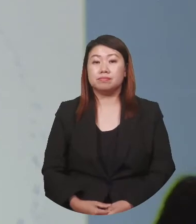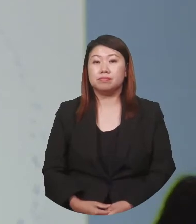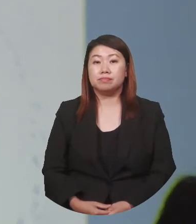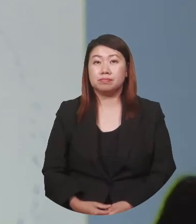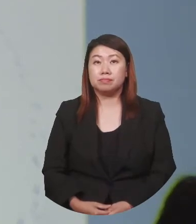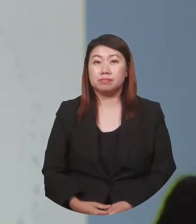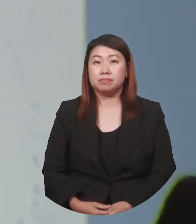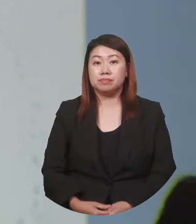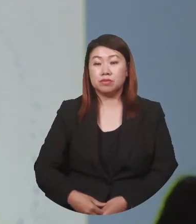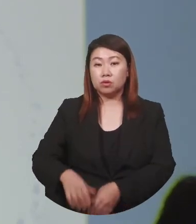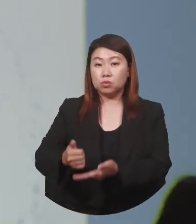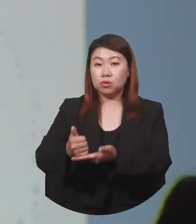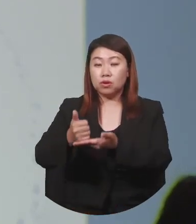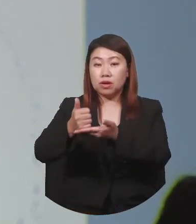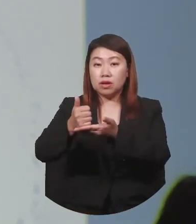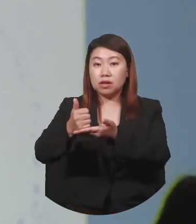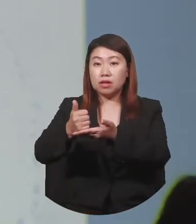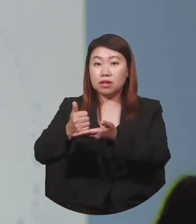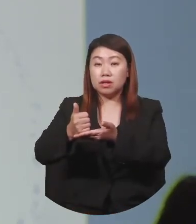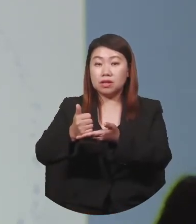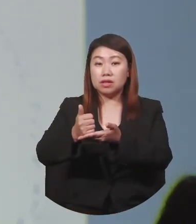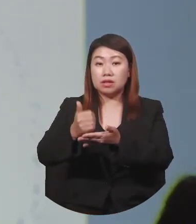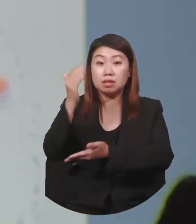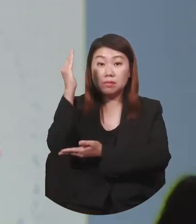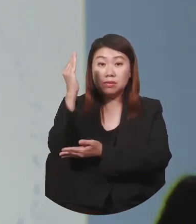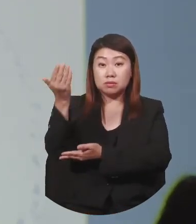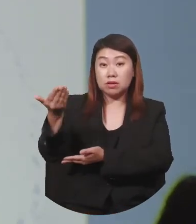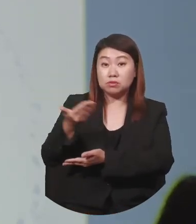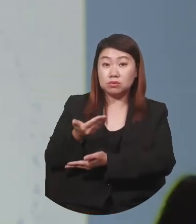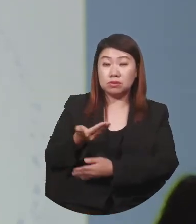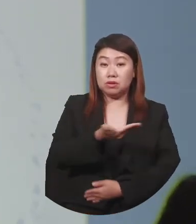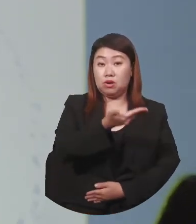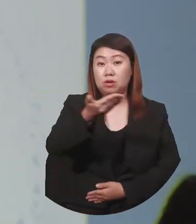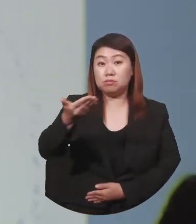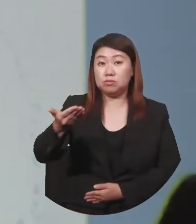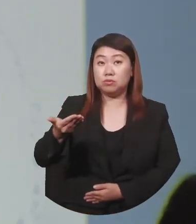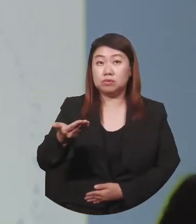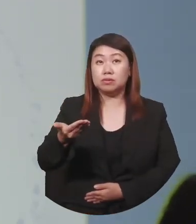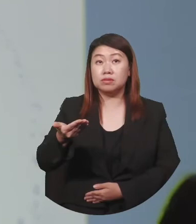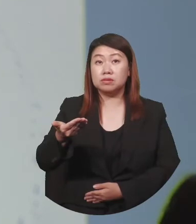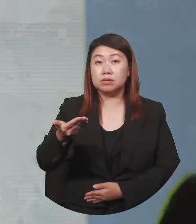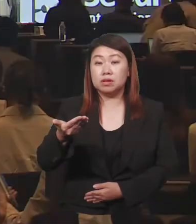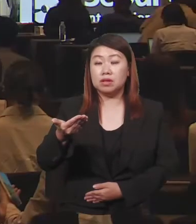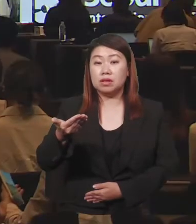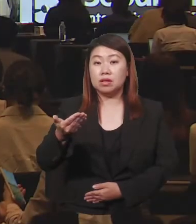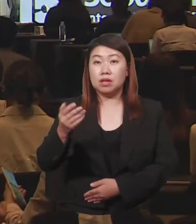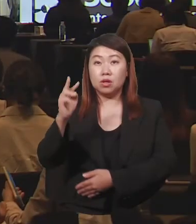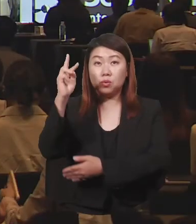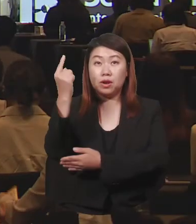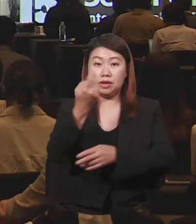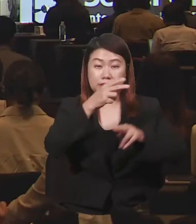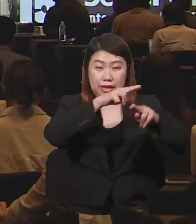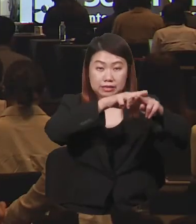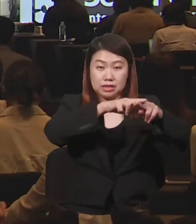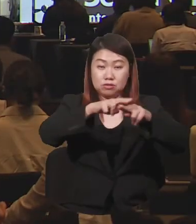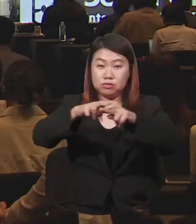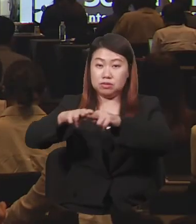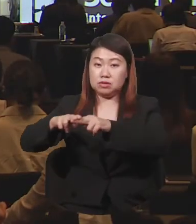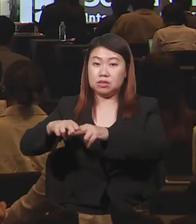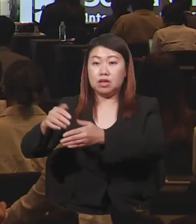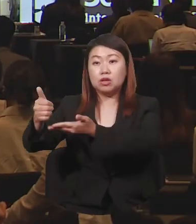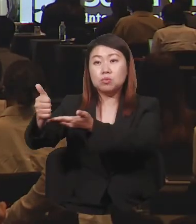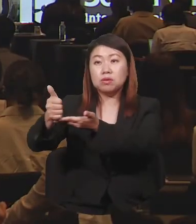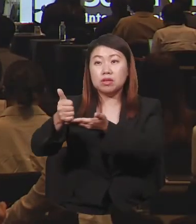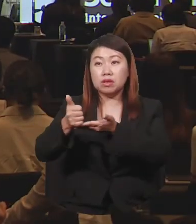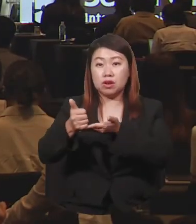and eloquent speakers, now you may go back to your seats. Now you're free to go. So ladies and gentlemen, before we let them go, please